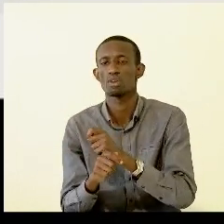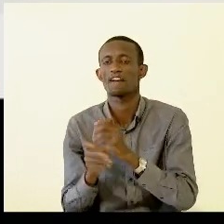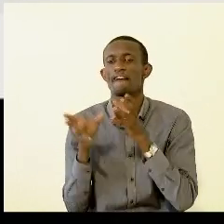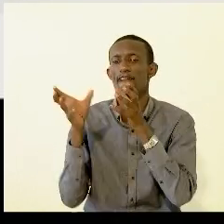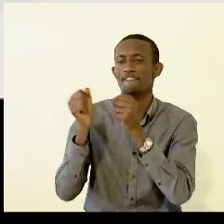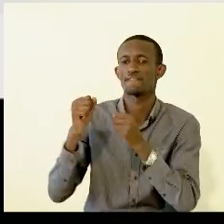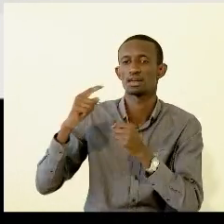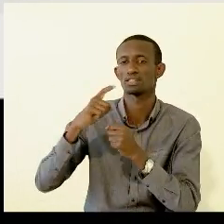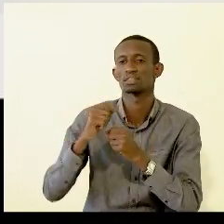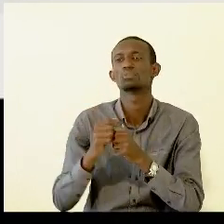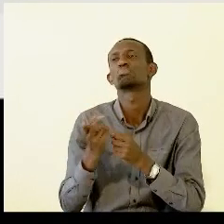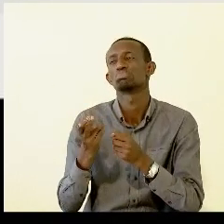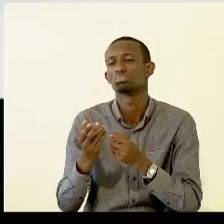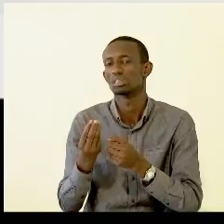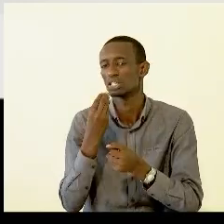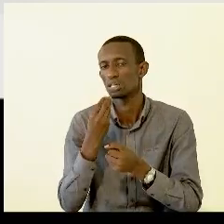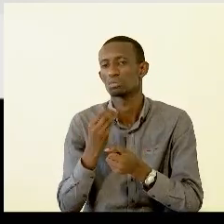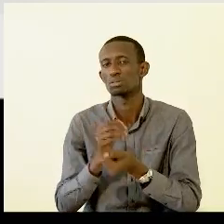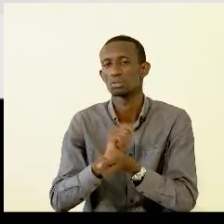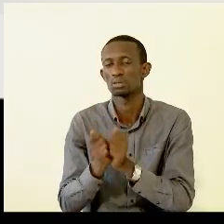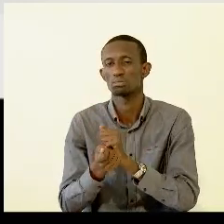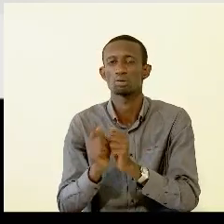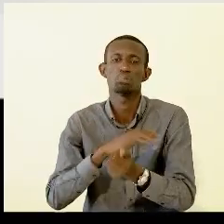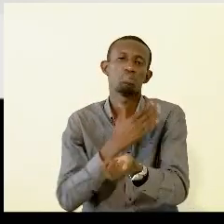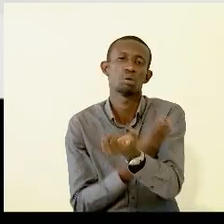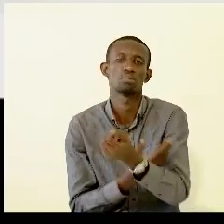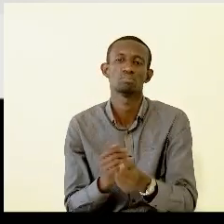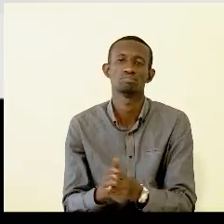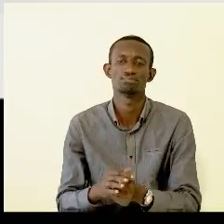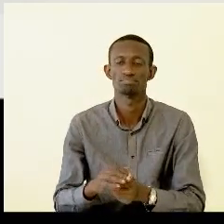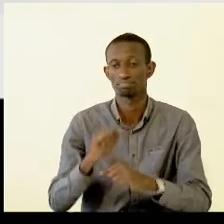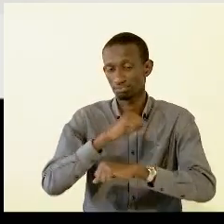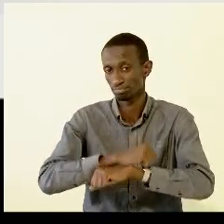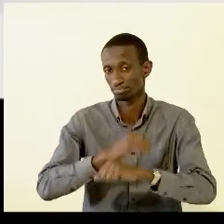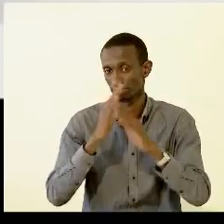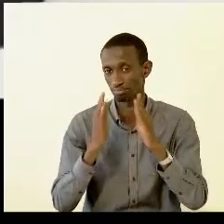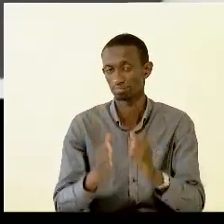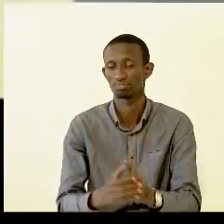use them as the source of energy. Dear students,